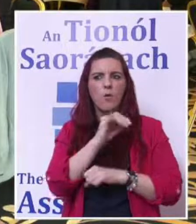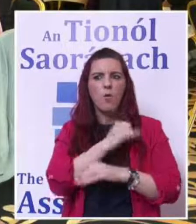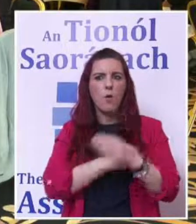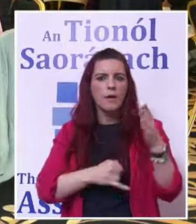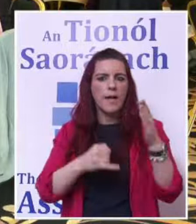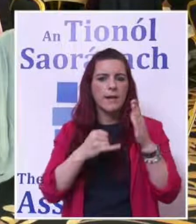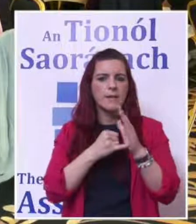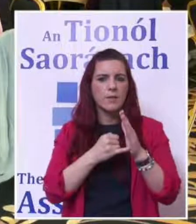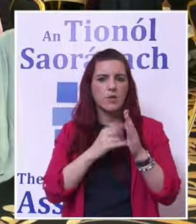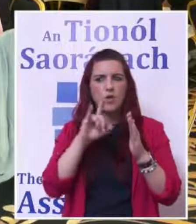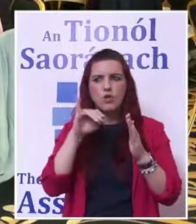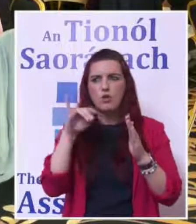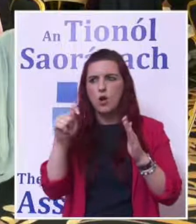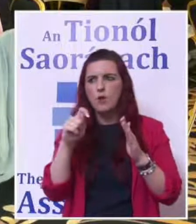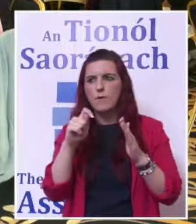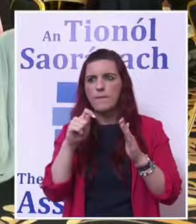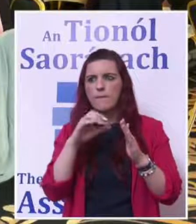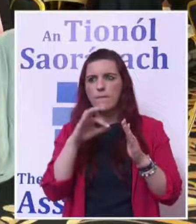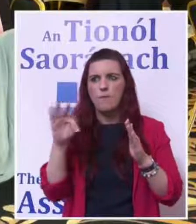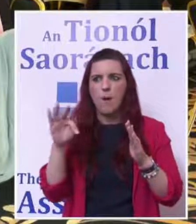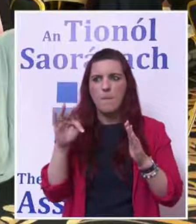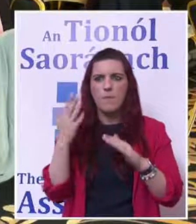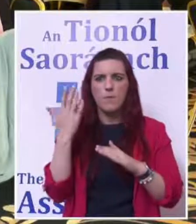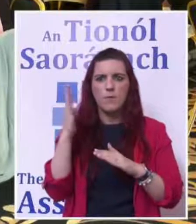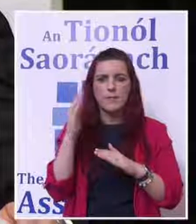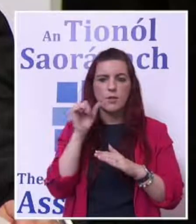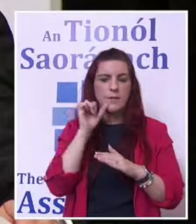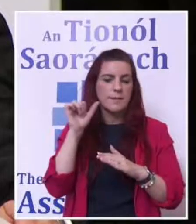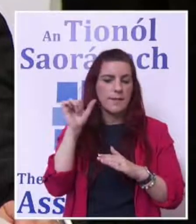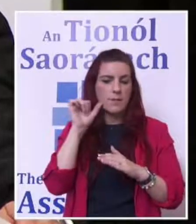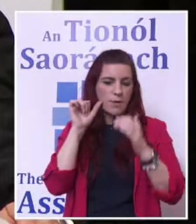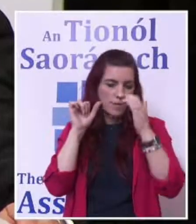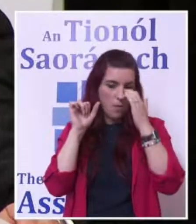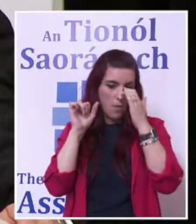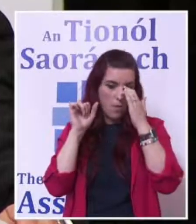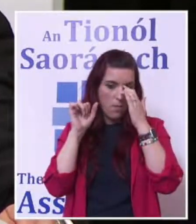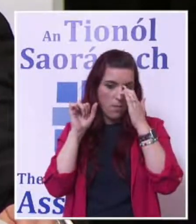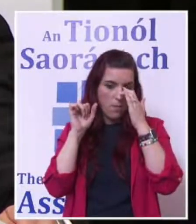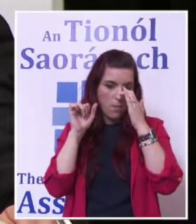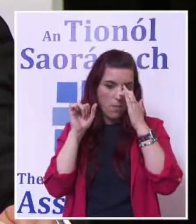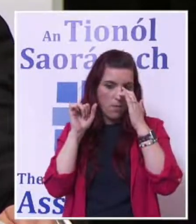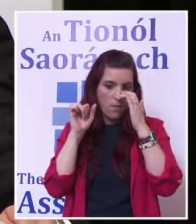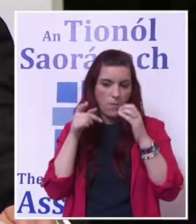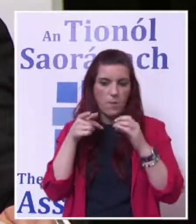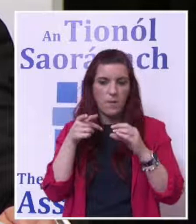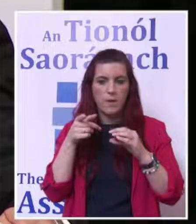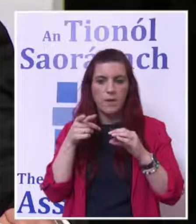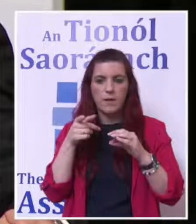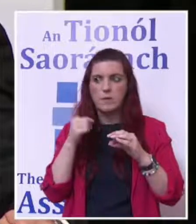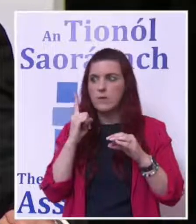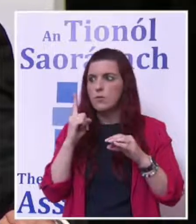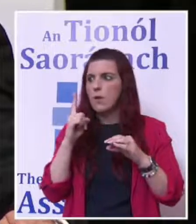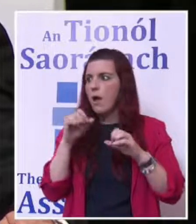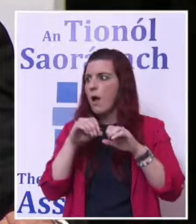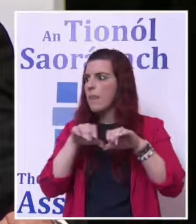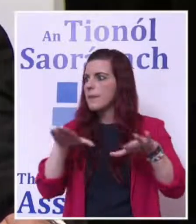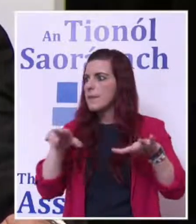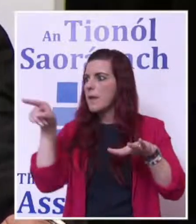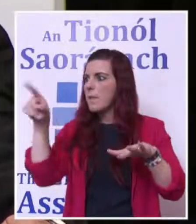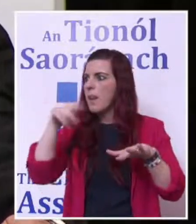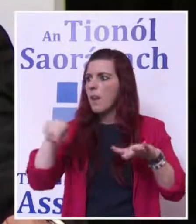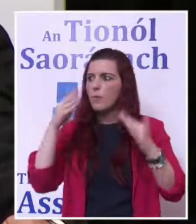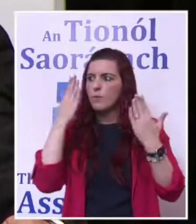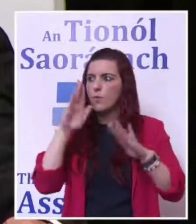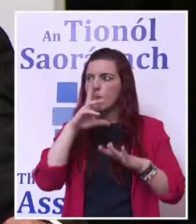organisational charts from some of the presentations that we got yesterday. So we just put on the table there just an example of